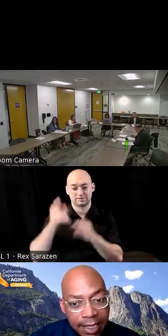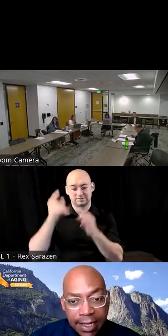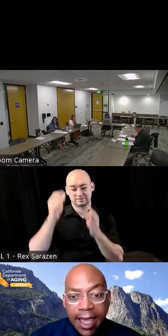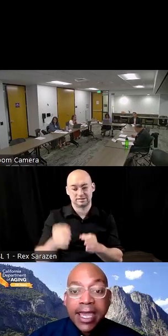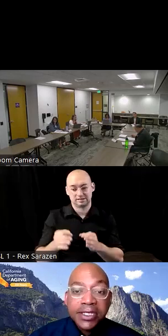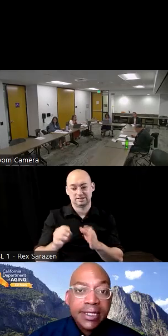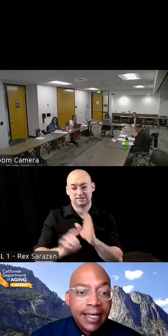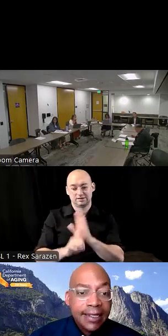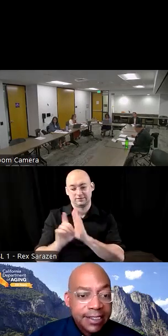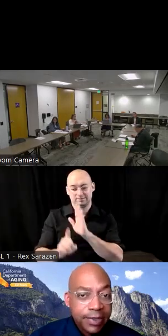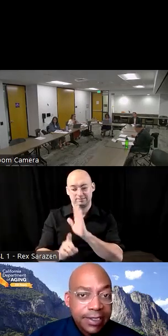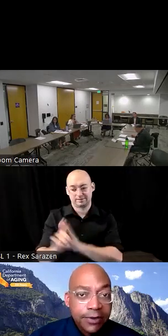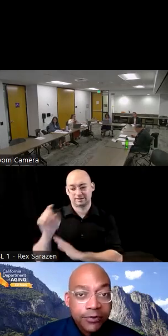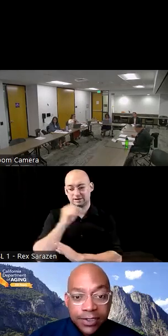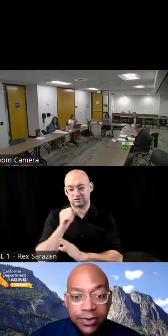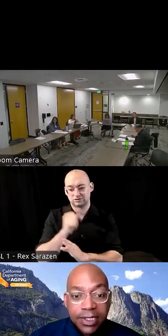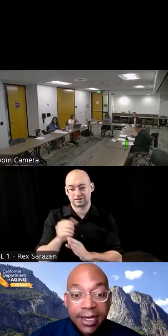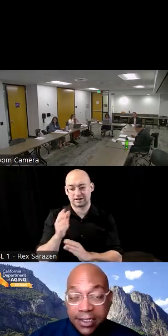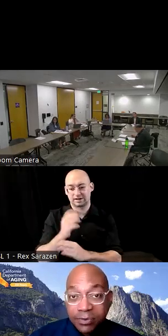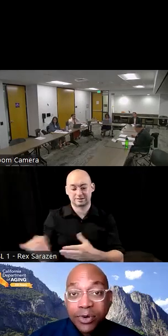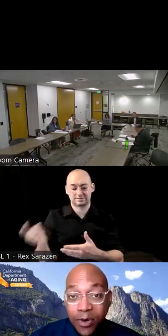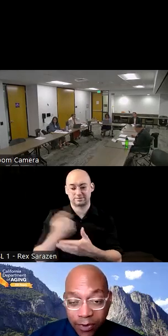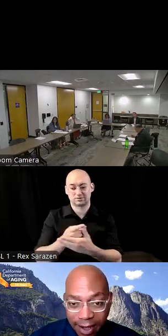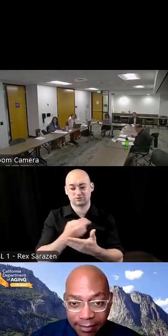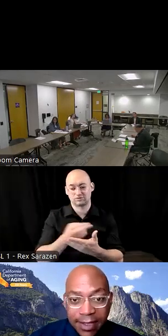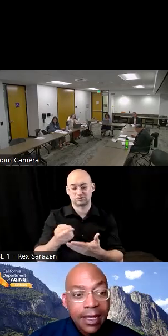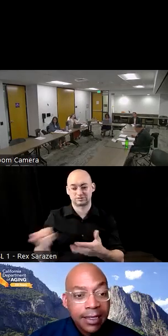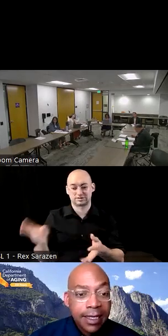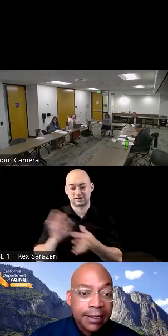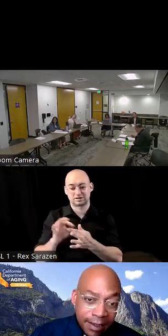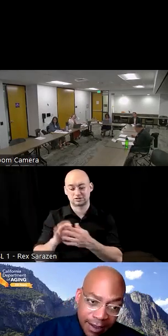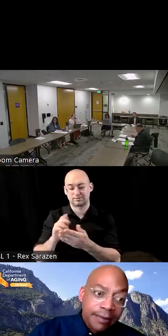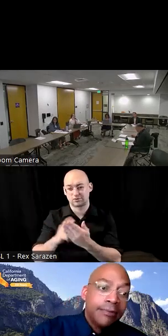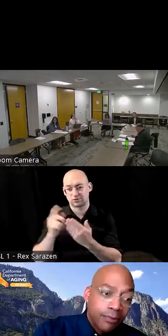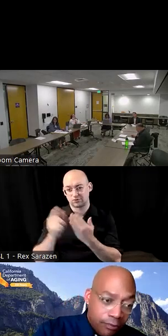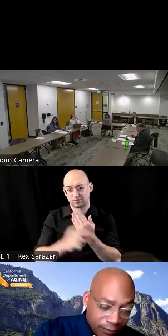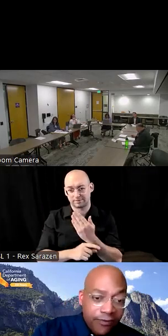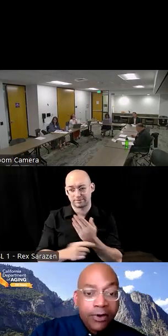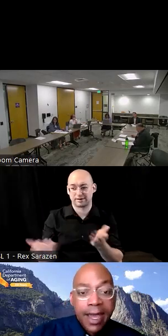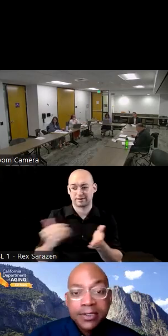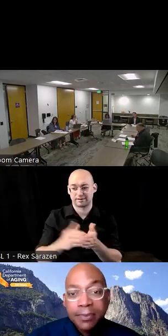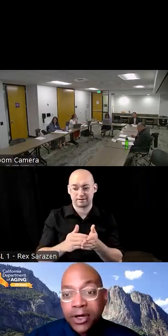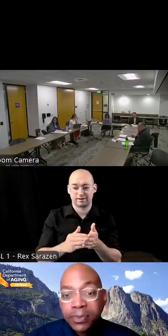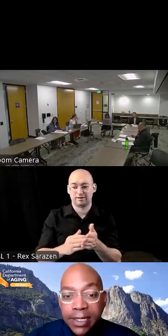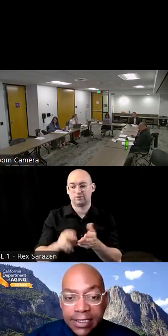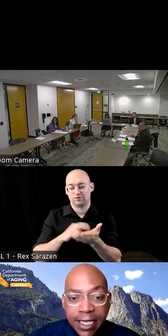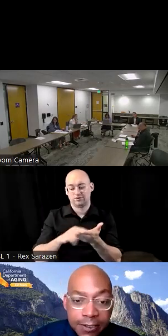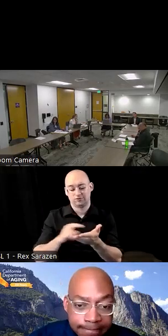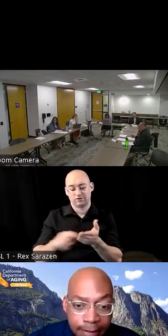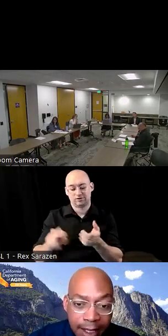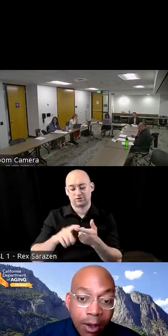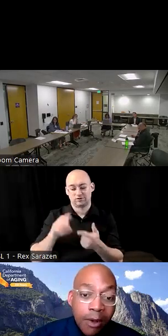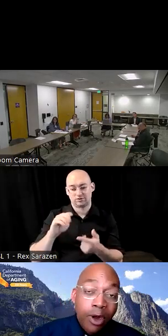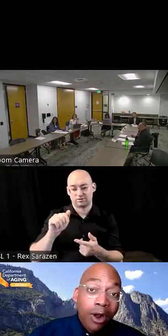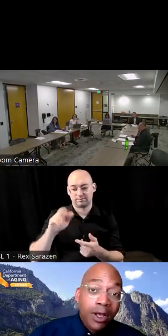developing Aging and Disability Resource Connection program. Again, referring back to Mark's